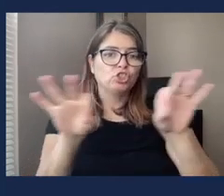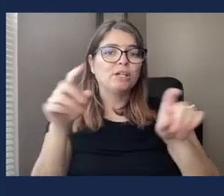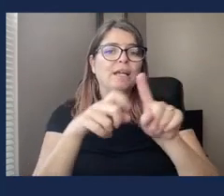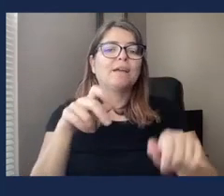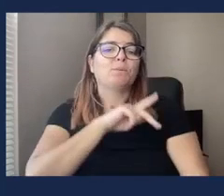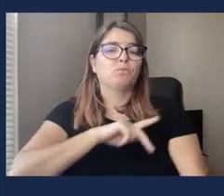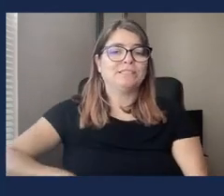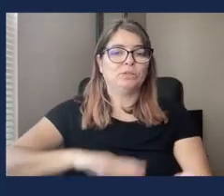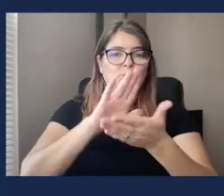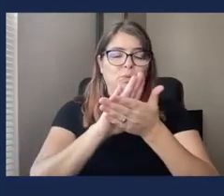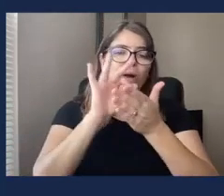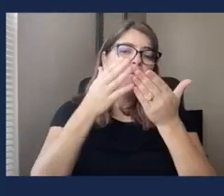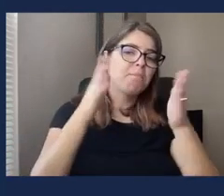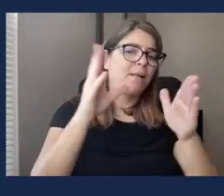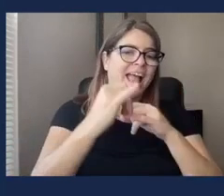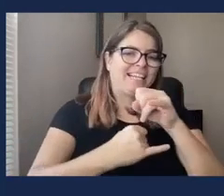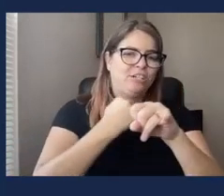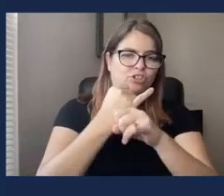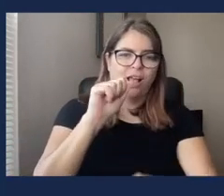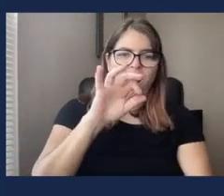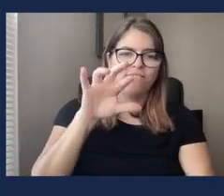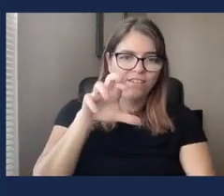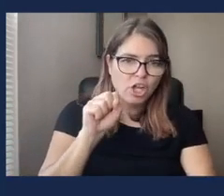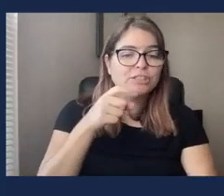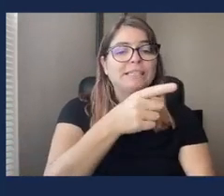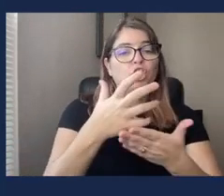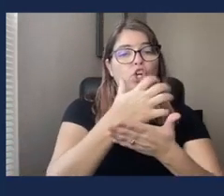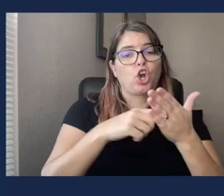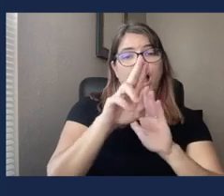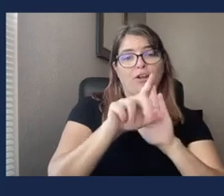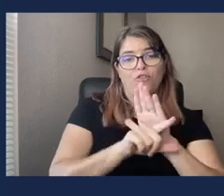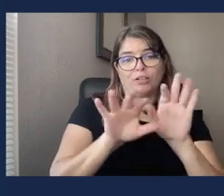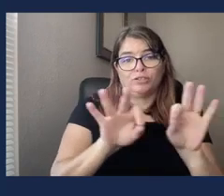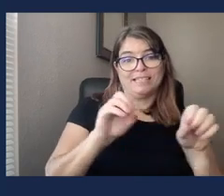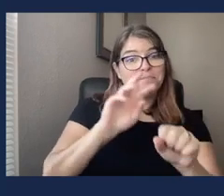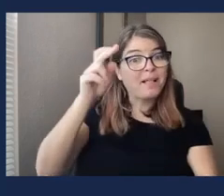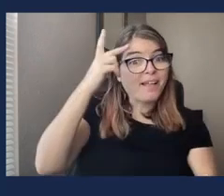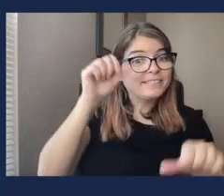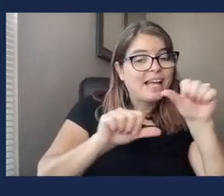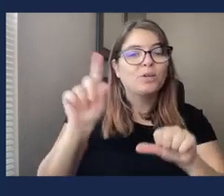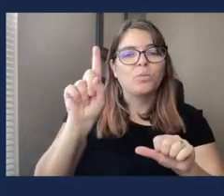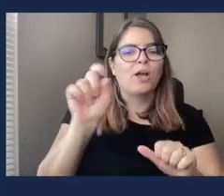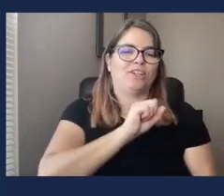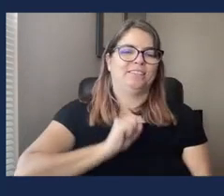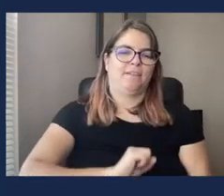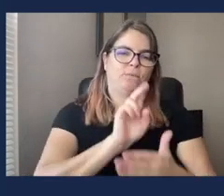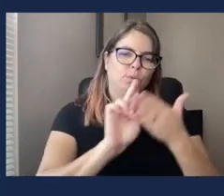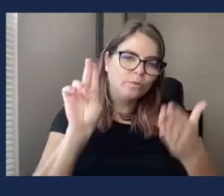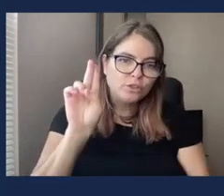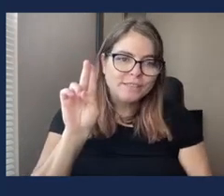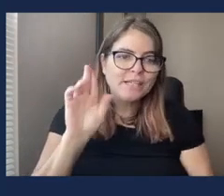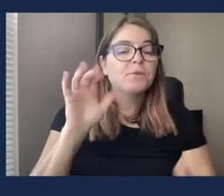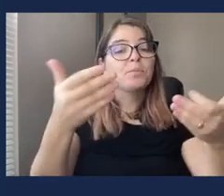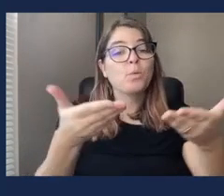and International Affairs. He earned his undergraduate degree in political science at Stanford University.